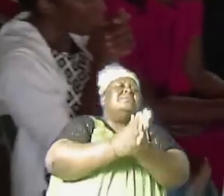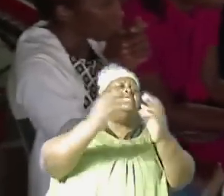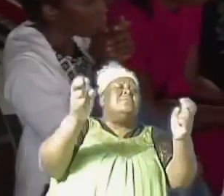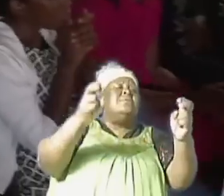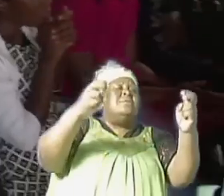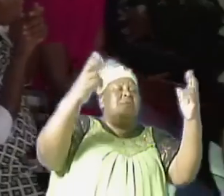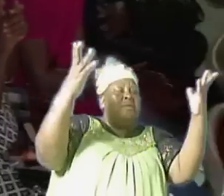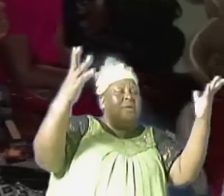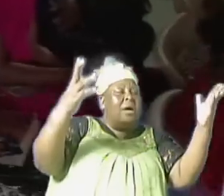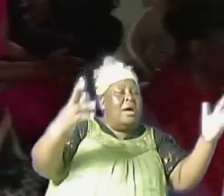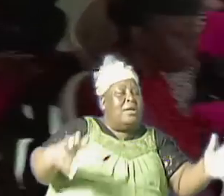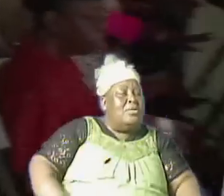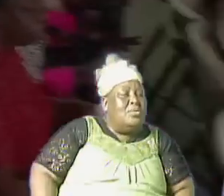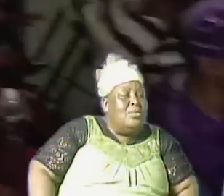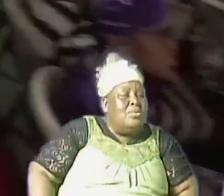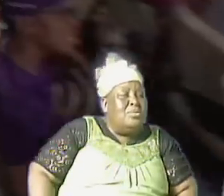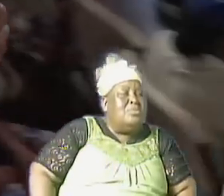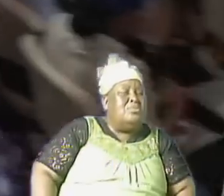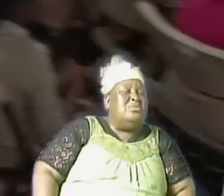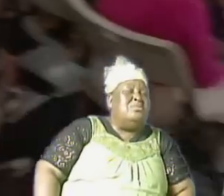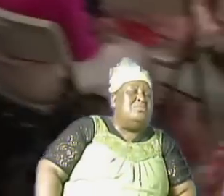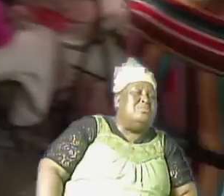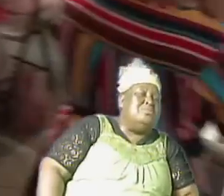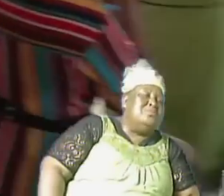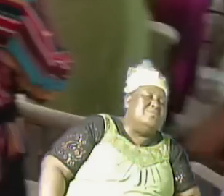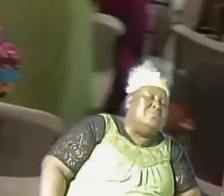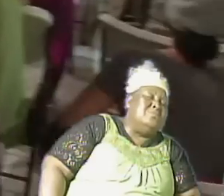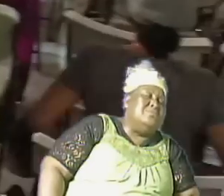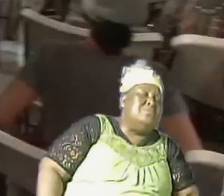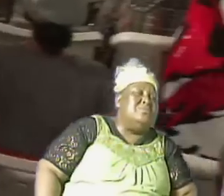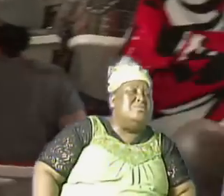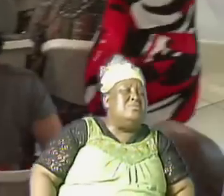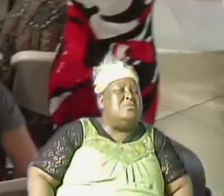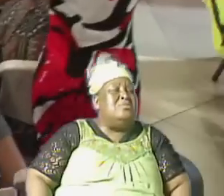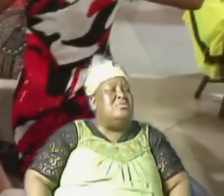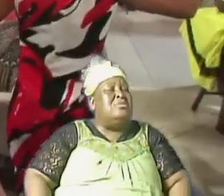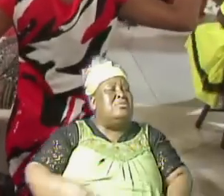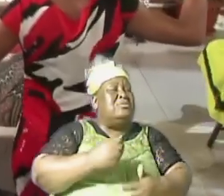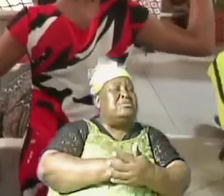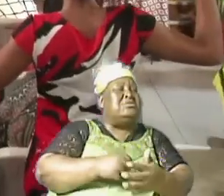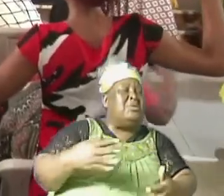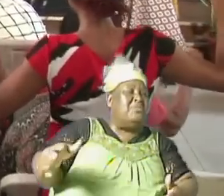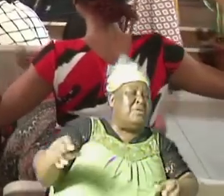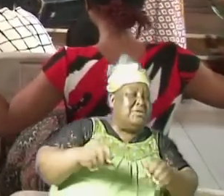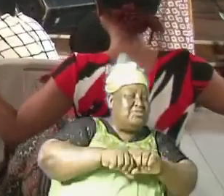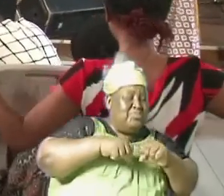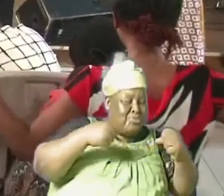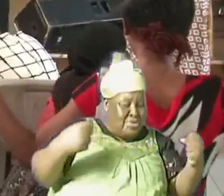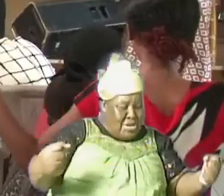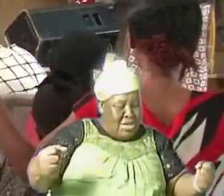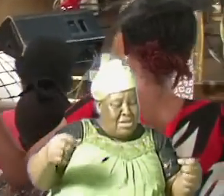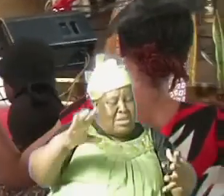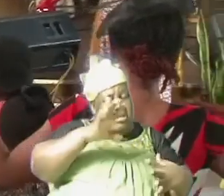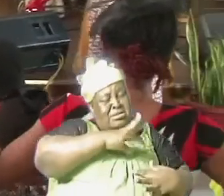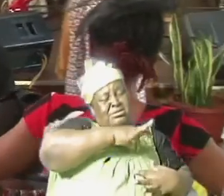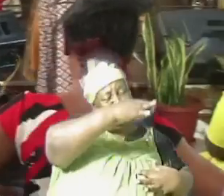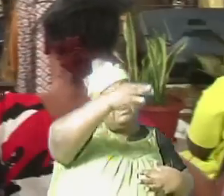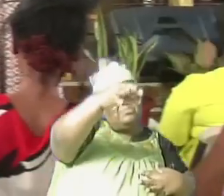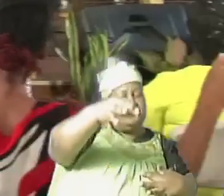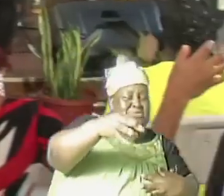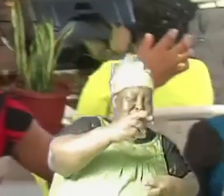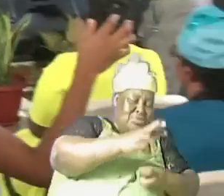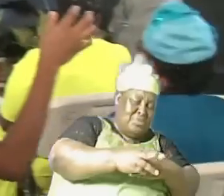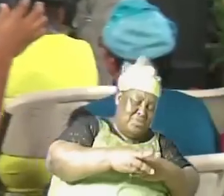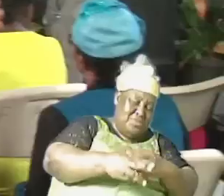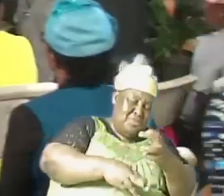Hallelujah. My Lord God Almighty, I feel like something is breaking in the spirit